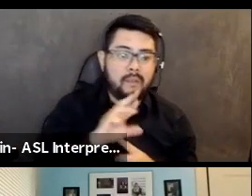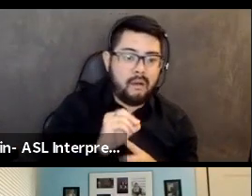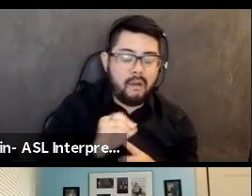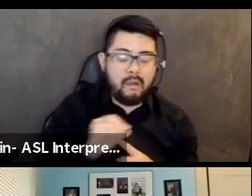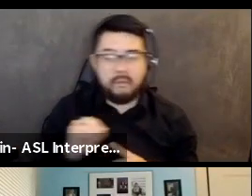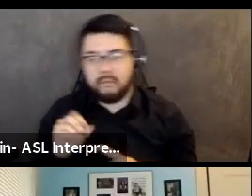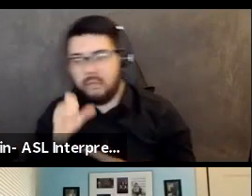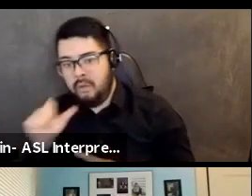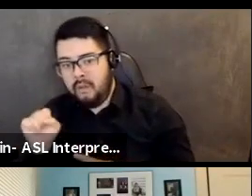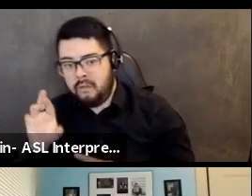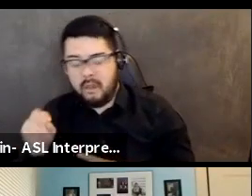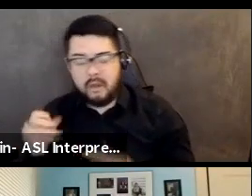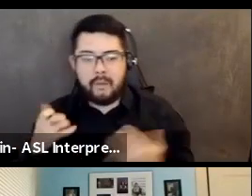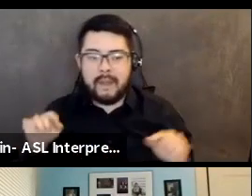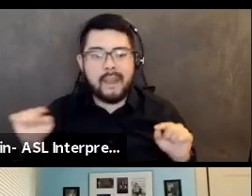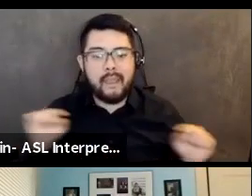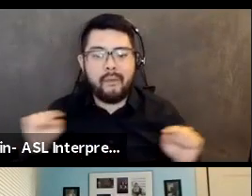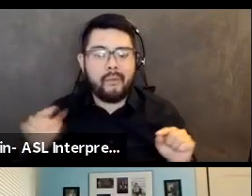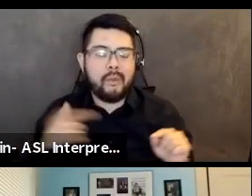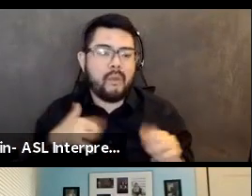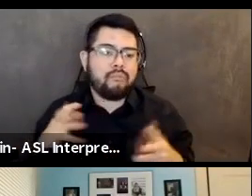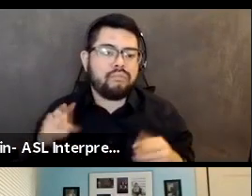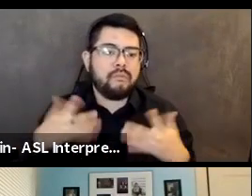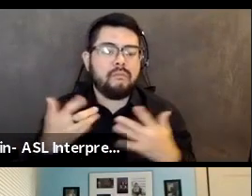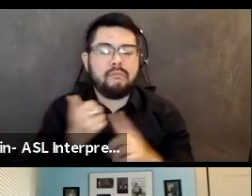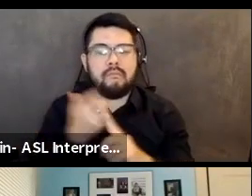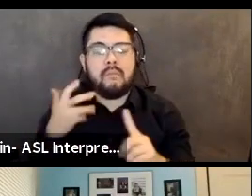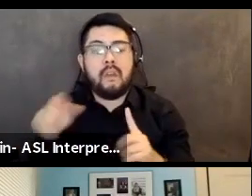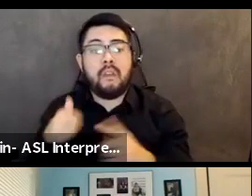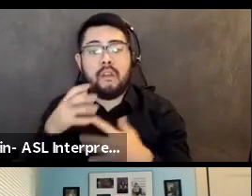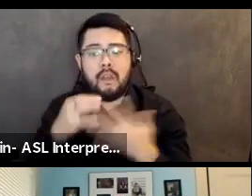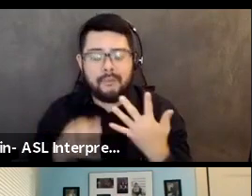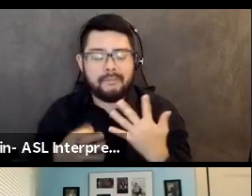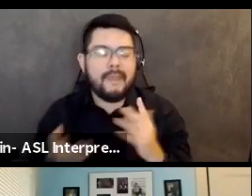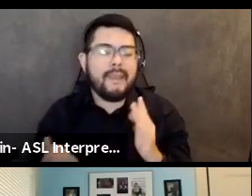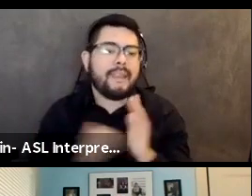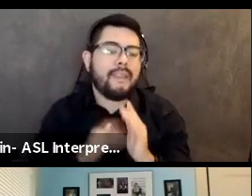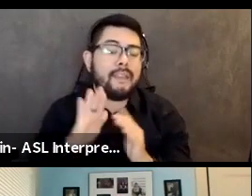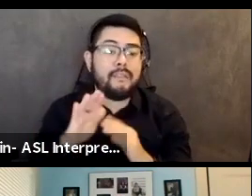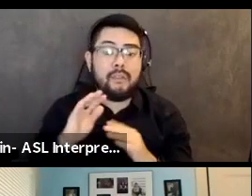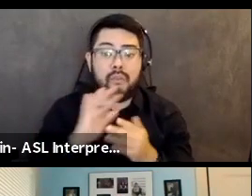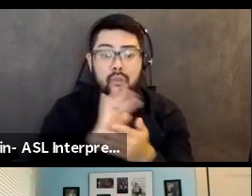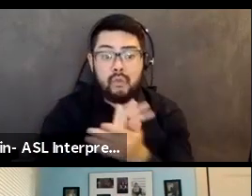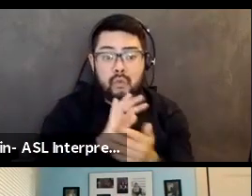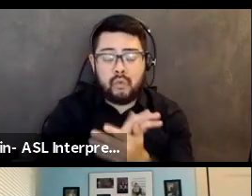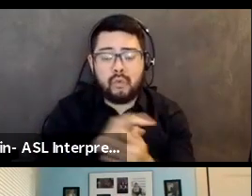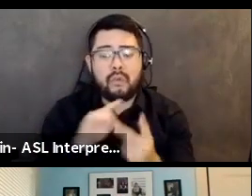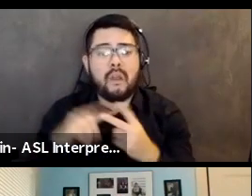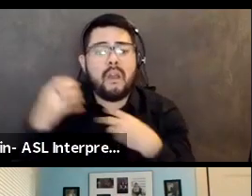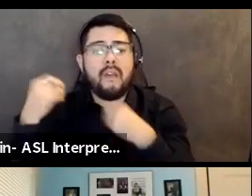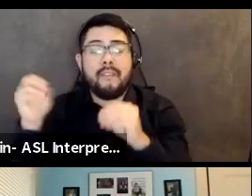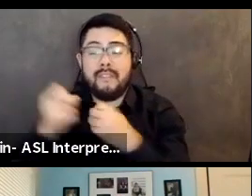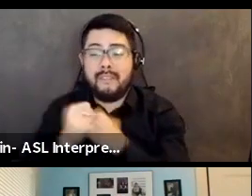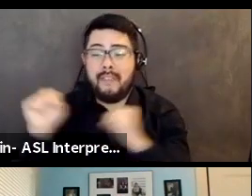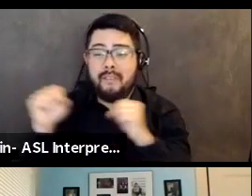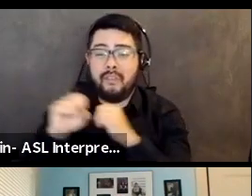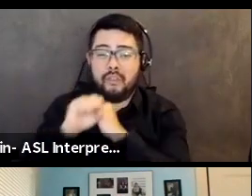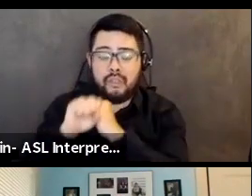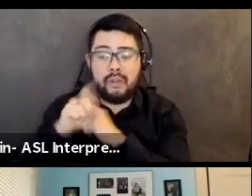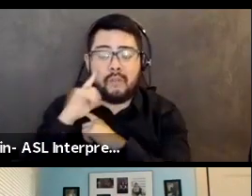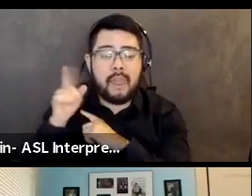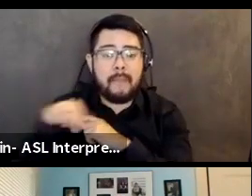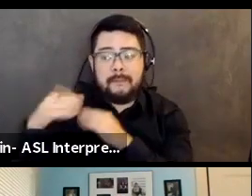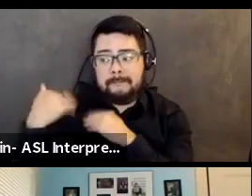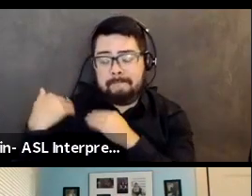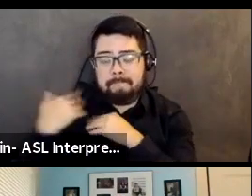sro and either way of course it is the responsibility of schools and the office of safety and security to figure it out it is absolutely